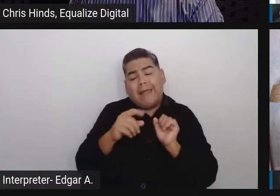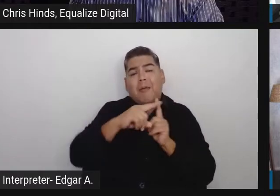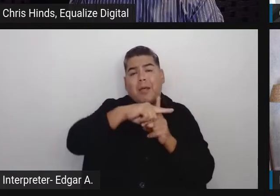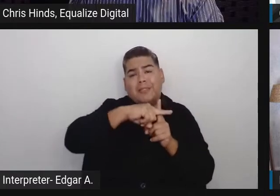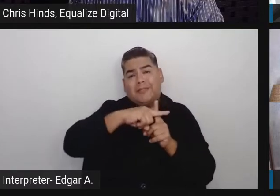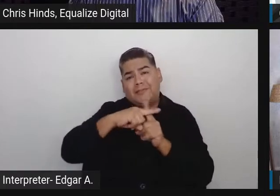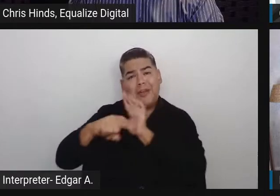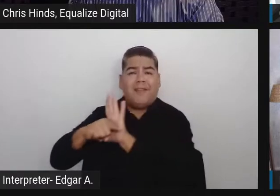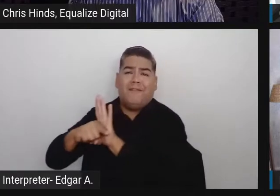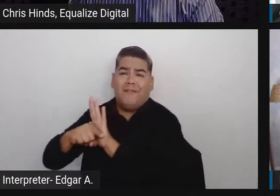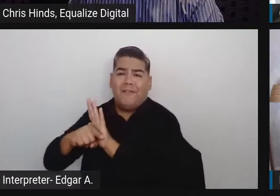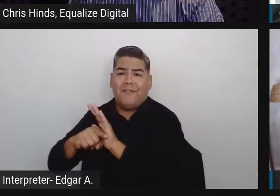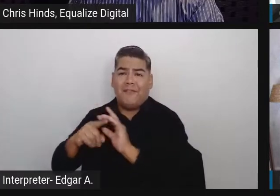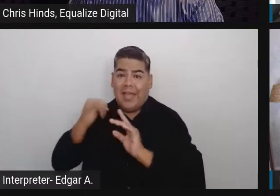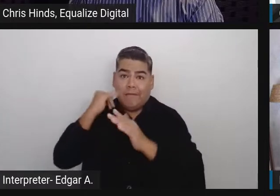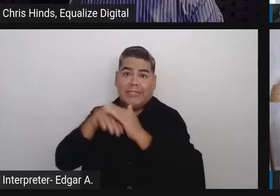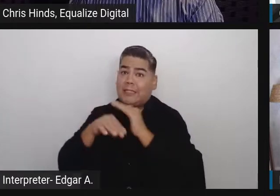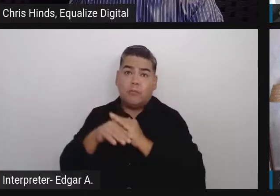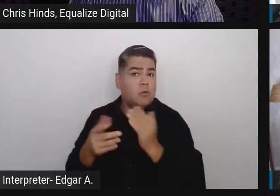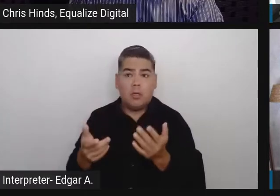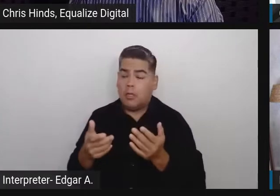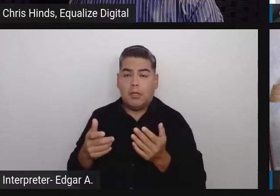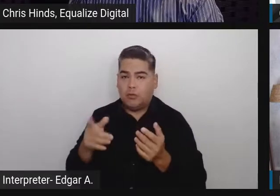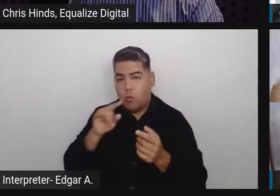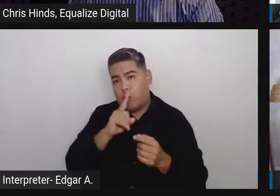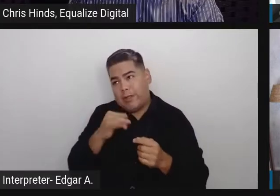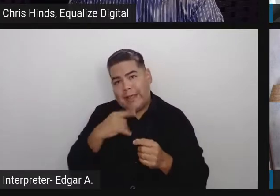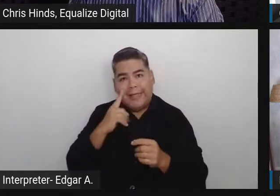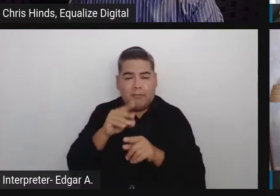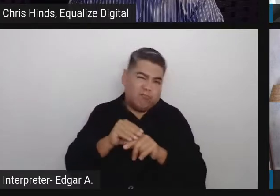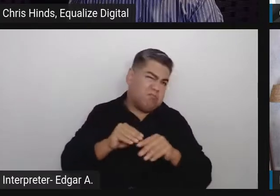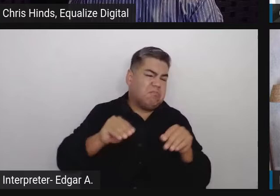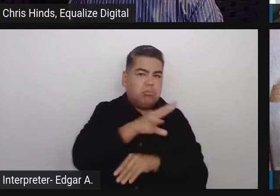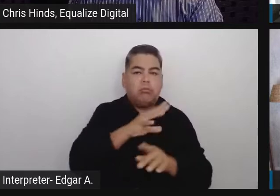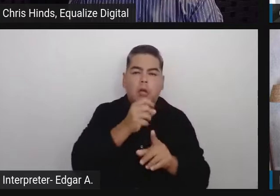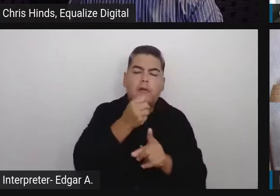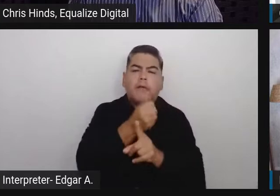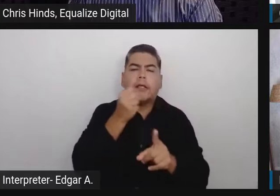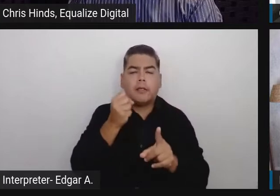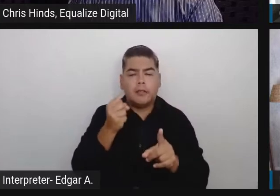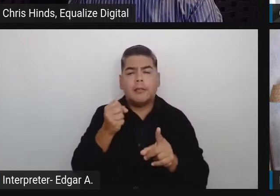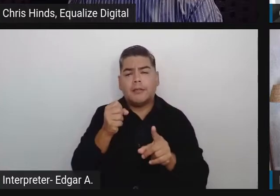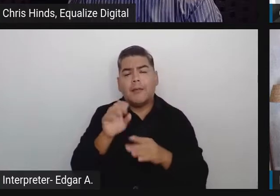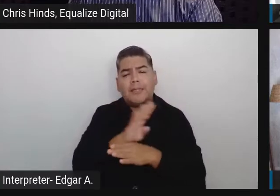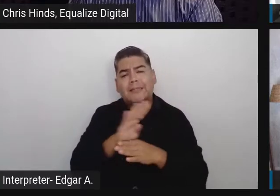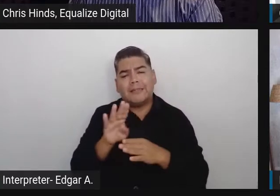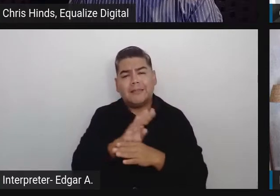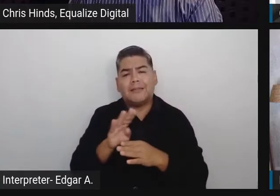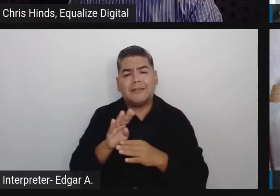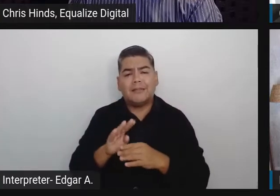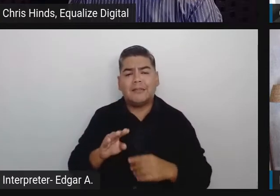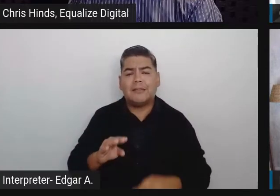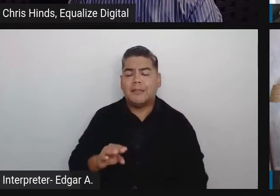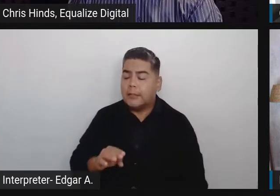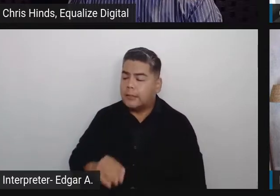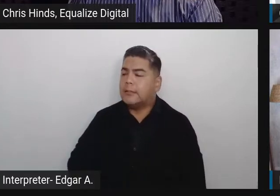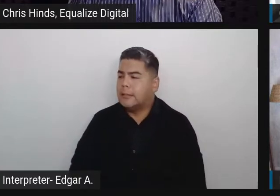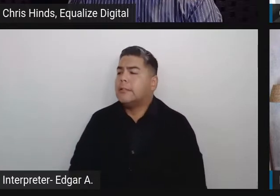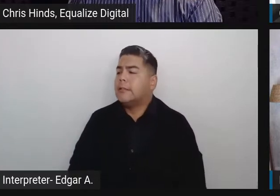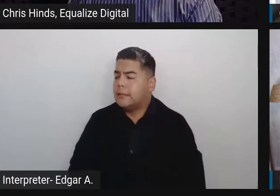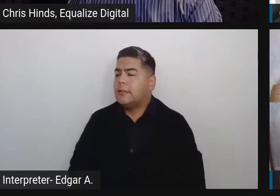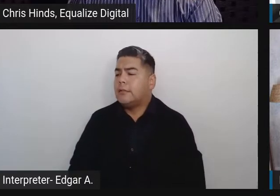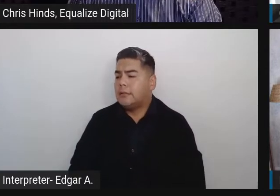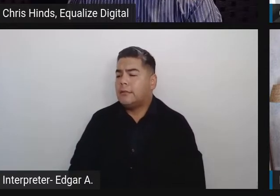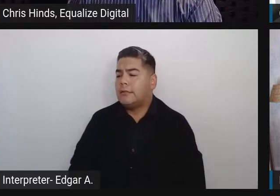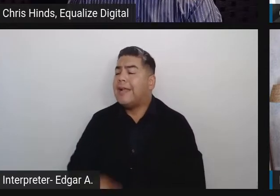not. So, and that's going to then affect the bottom line. And just to piggyback on that, few things are sadder than a brand